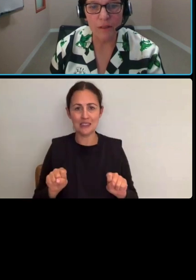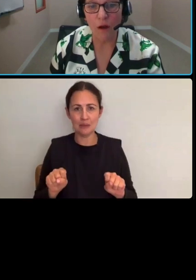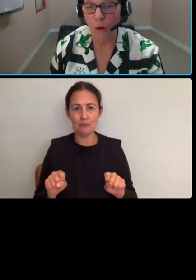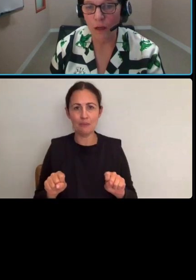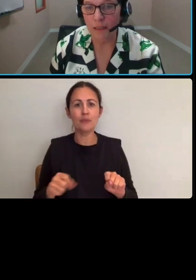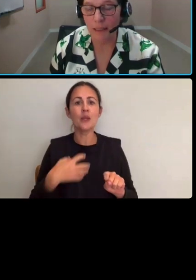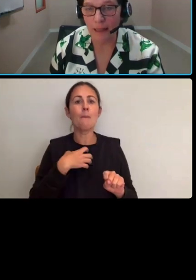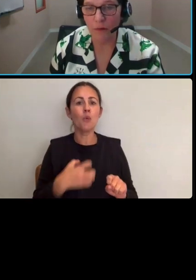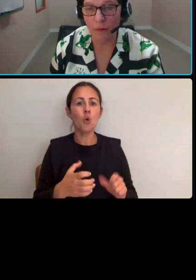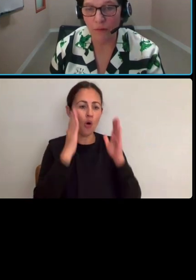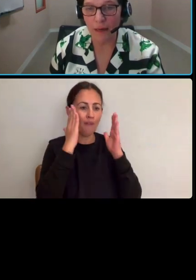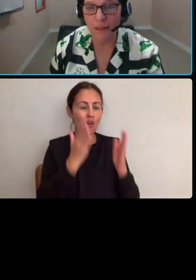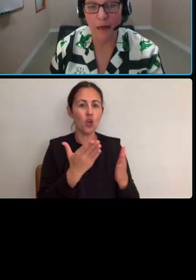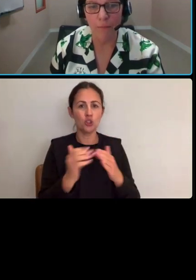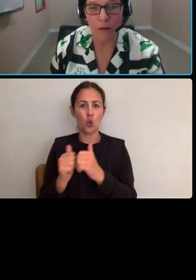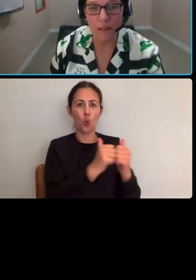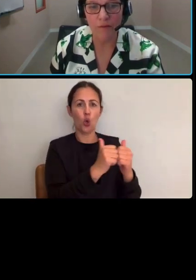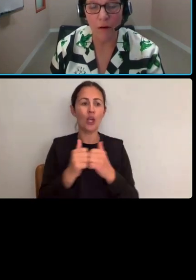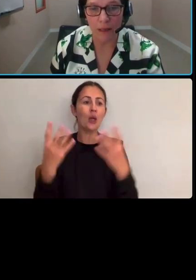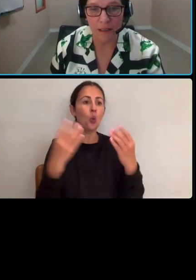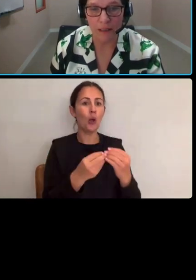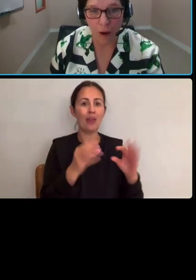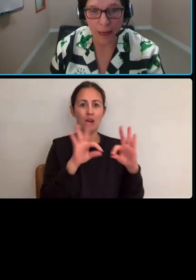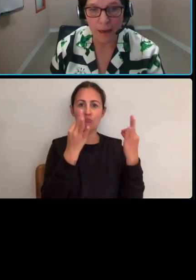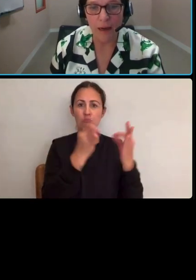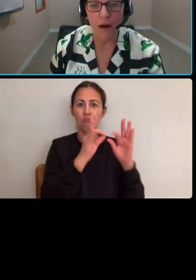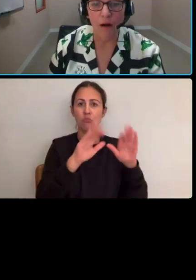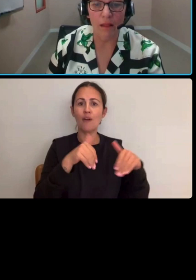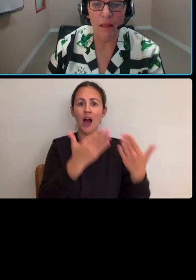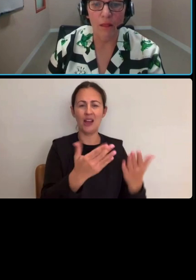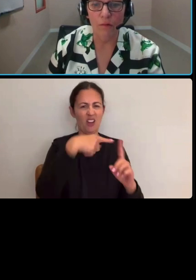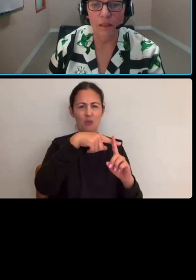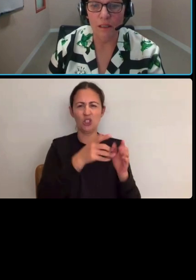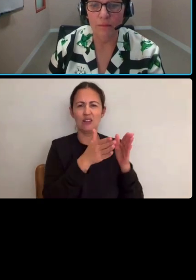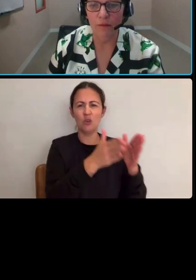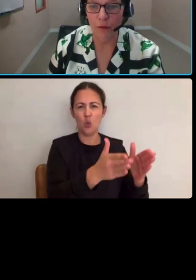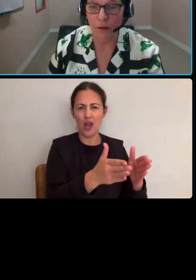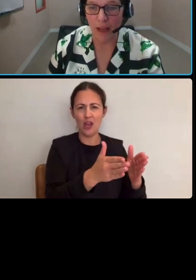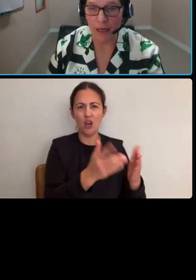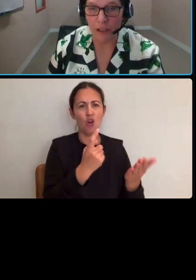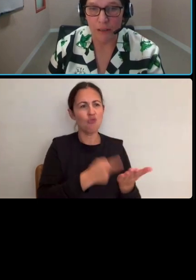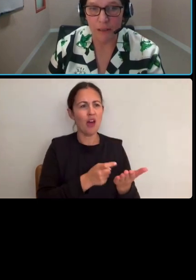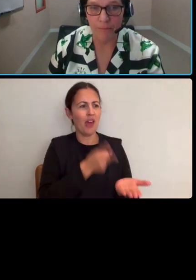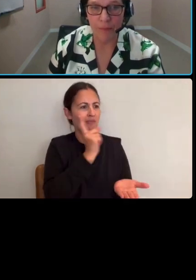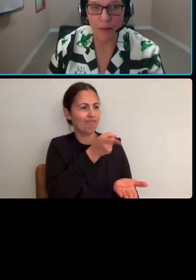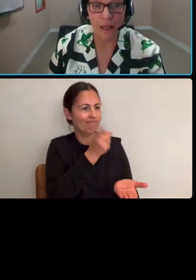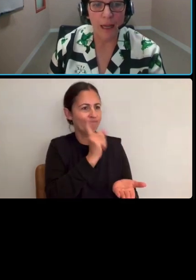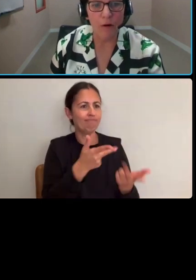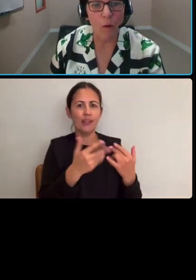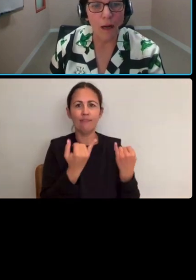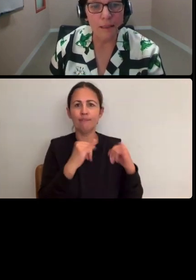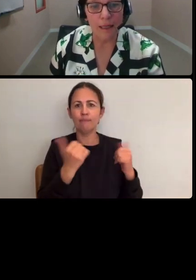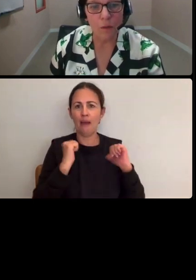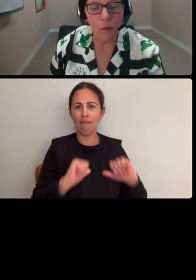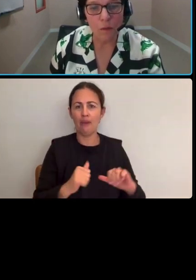more emphasis on working together with providers in a positive, proactive way rather than through a system of punitive actions.